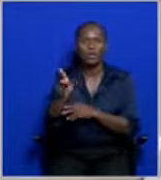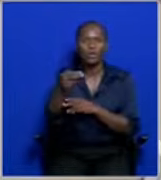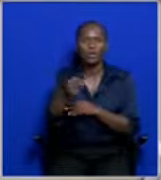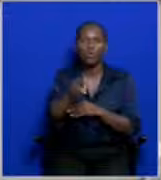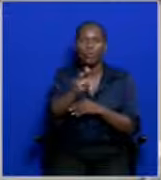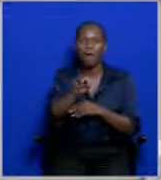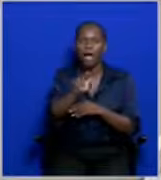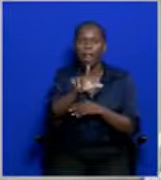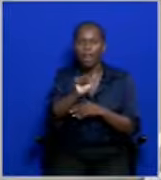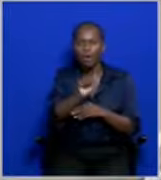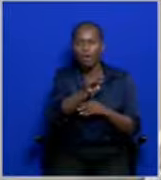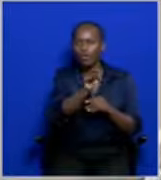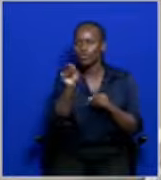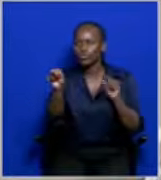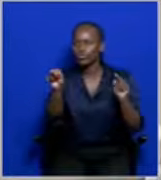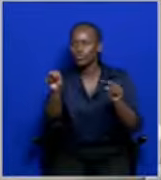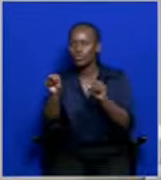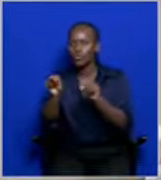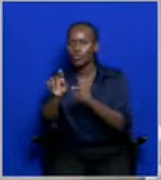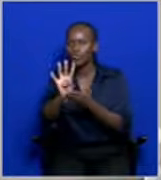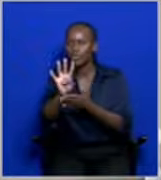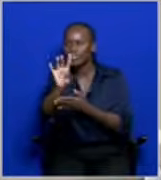figures?